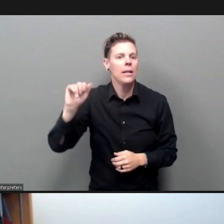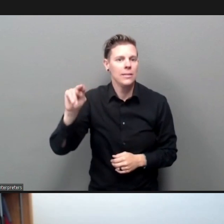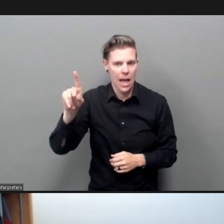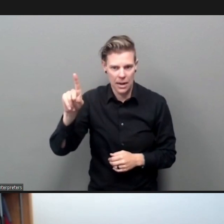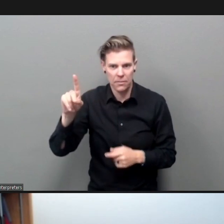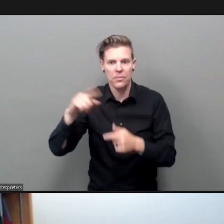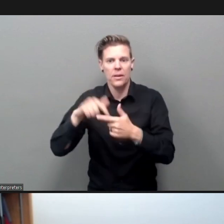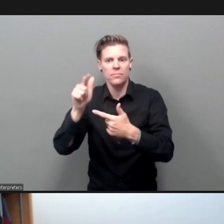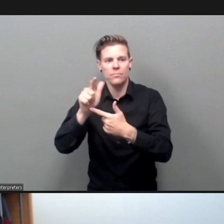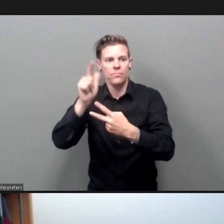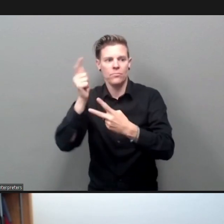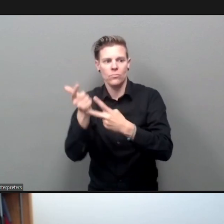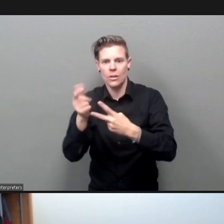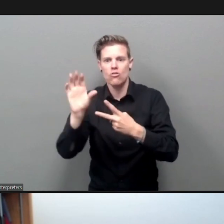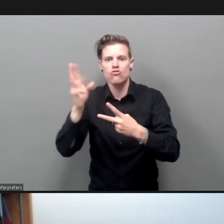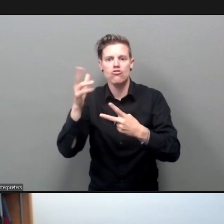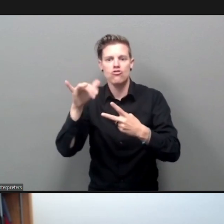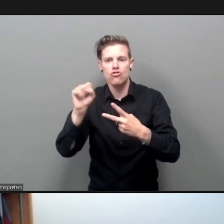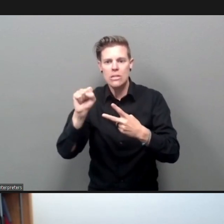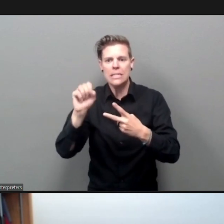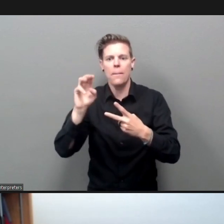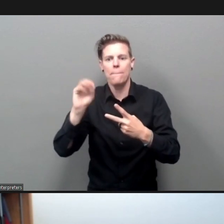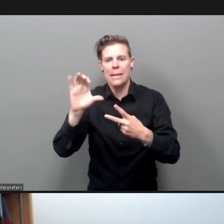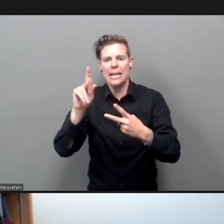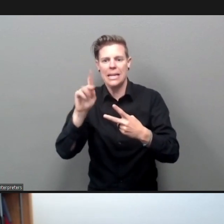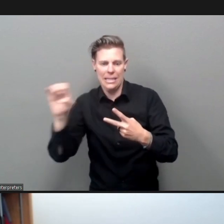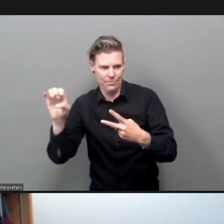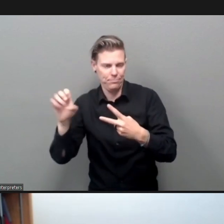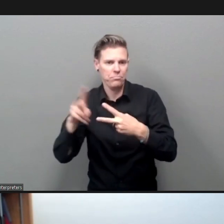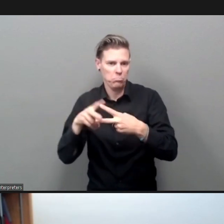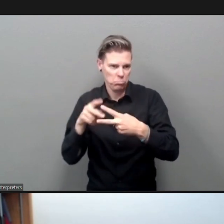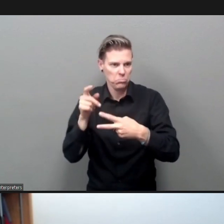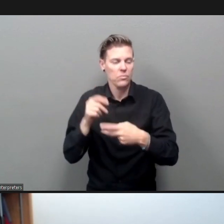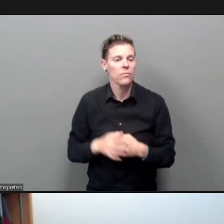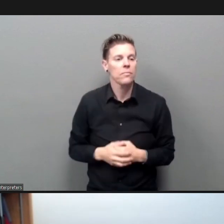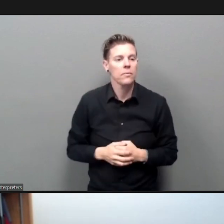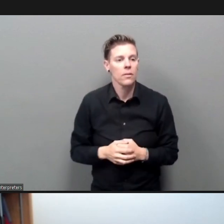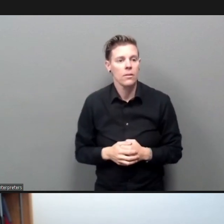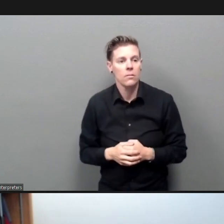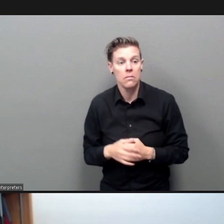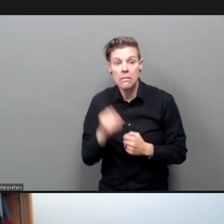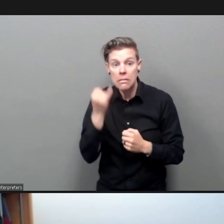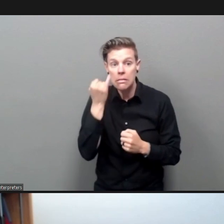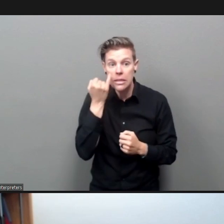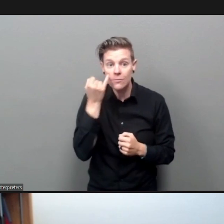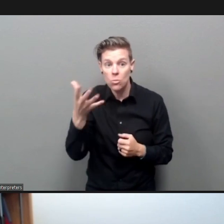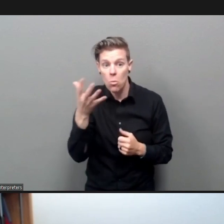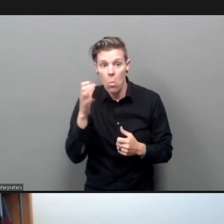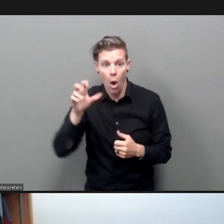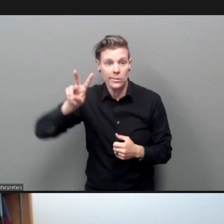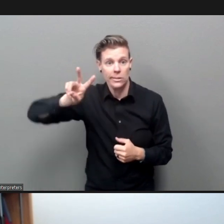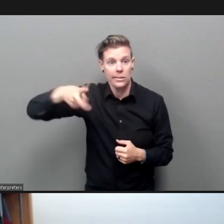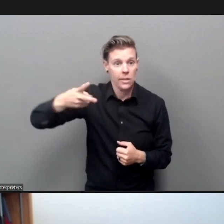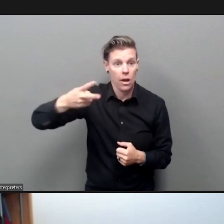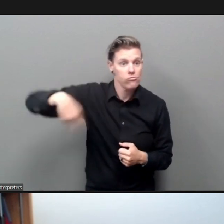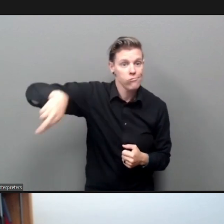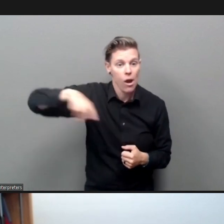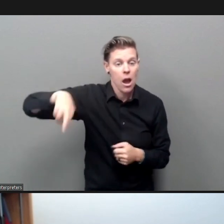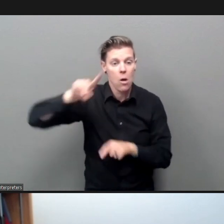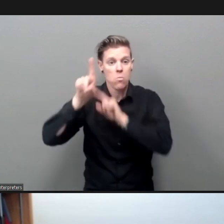hand if you had it up earlier and asked a question. So if you'd like to now get in line again, by all means, feel free to raise a hand and we'll come back